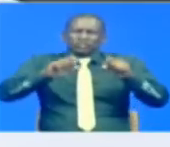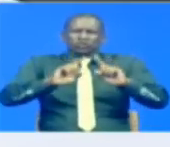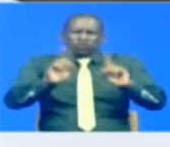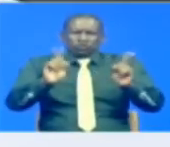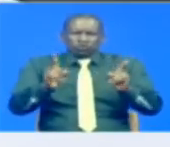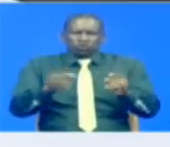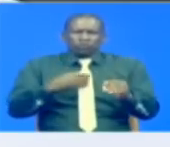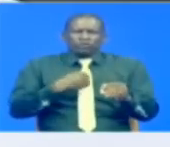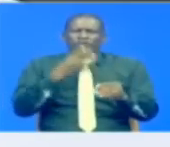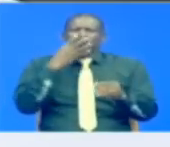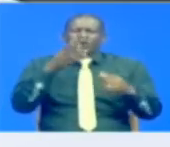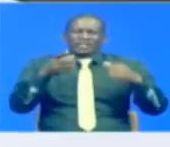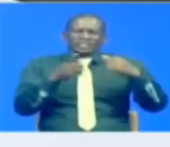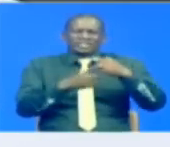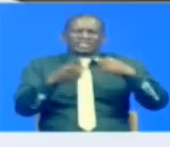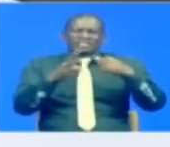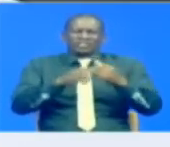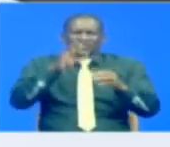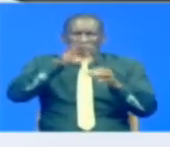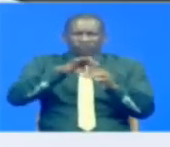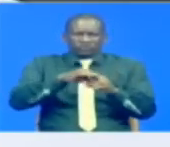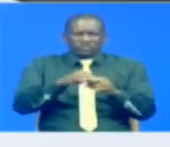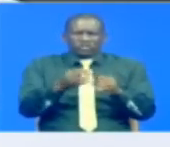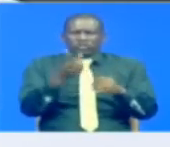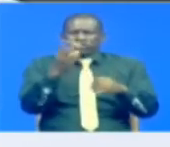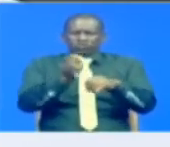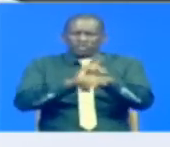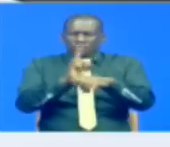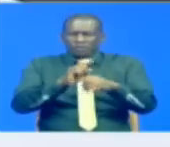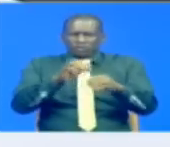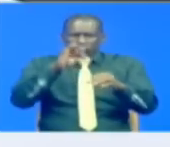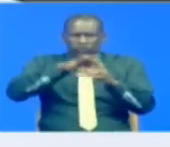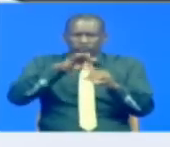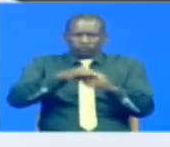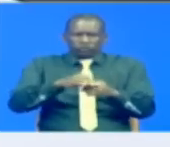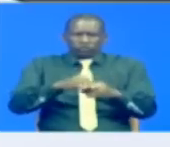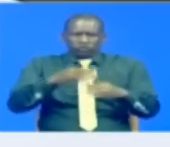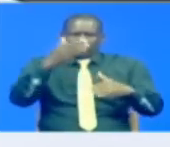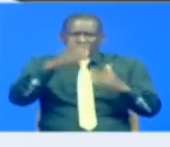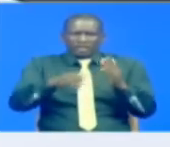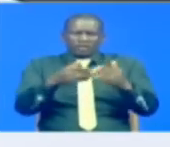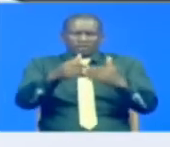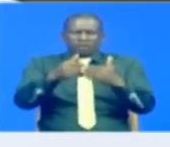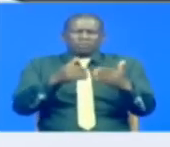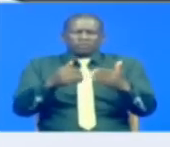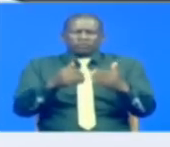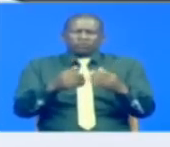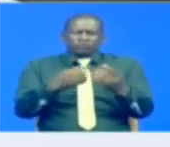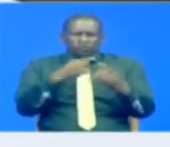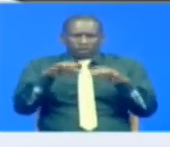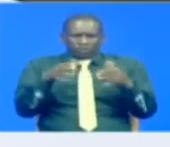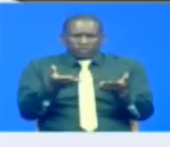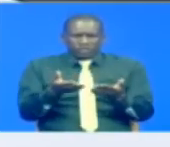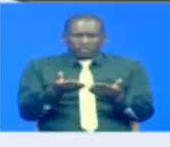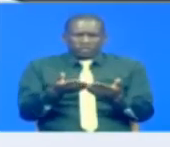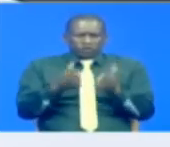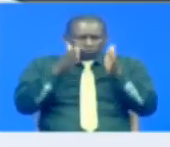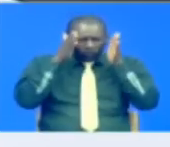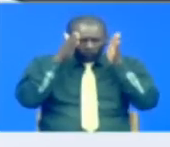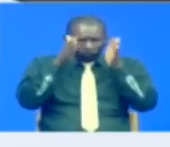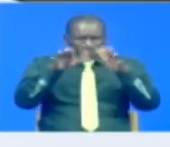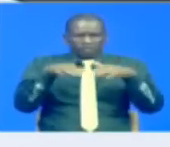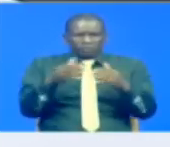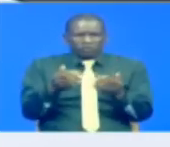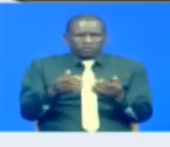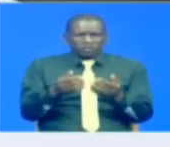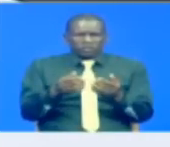467 votes in so far and about 20 minutes to go for the vote to close. And just before we go to that, let's draw your attention to a little